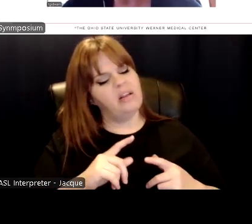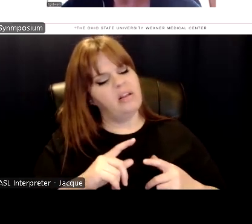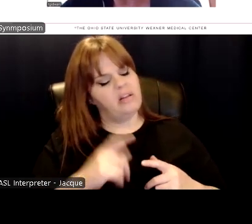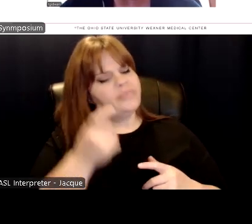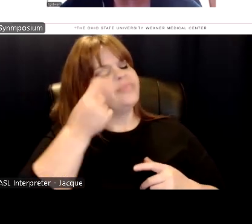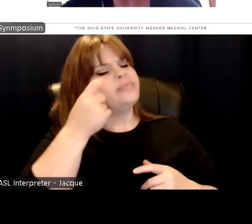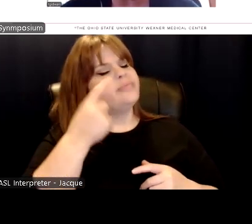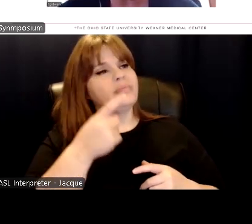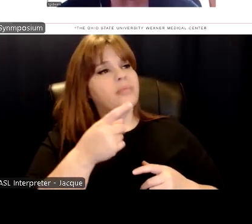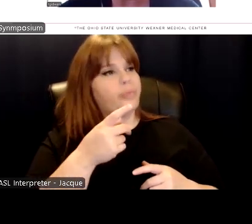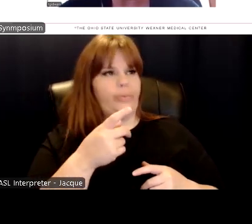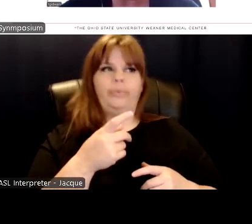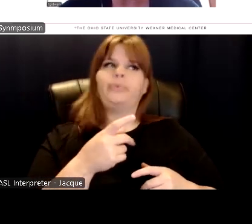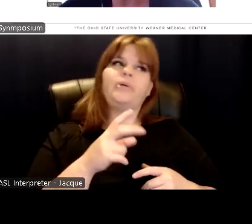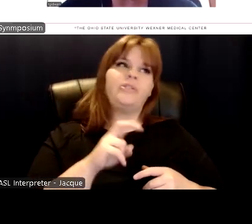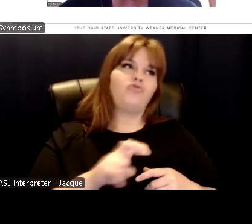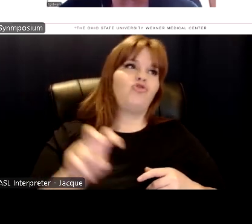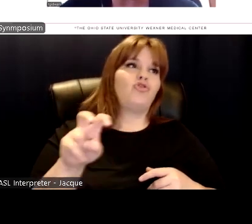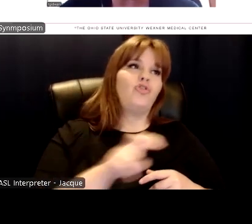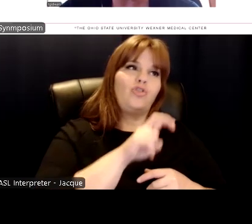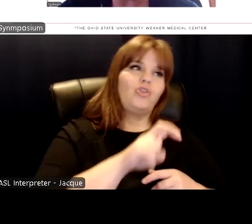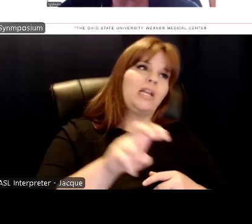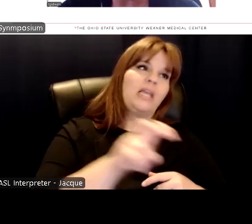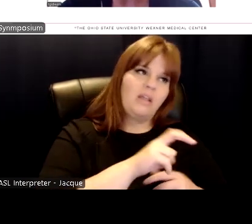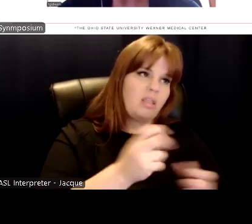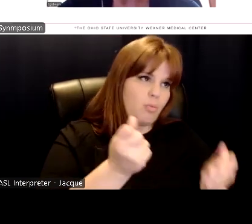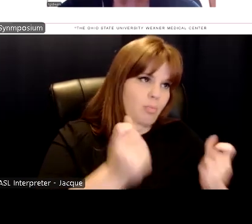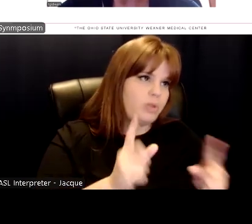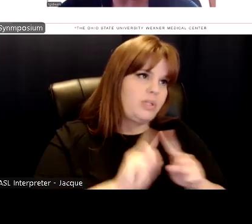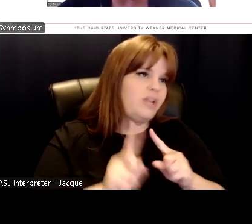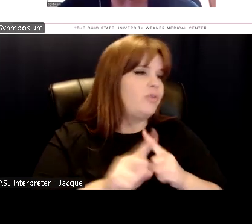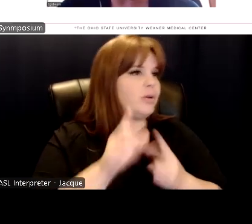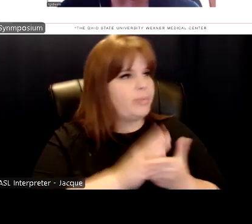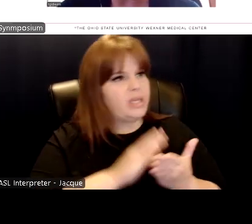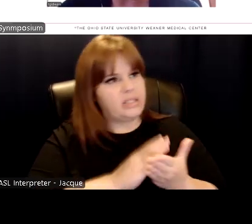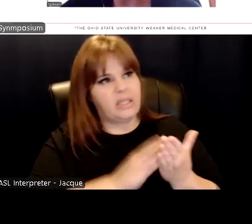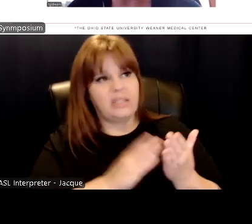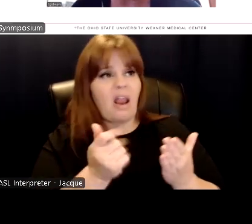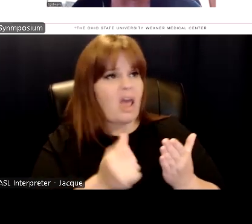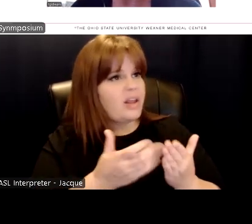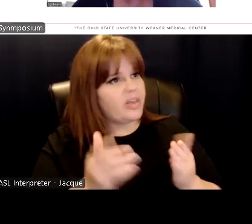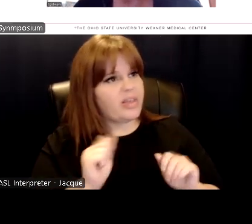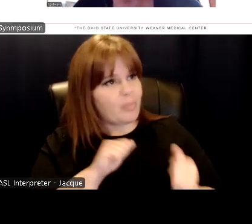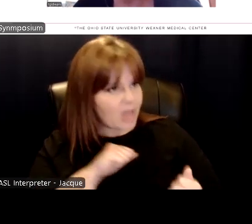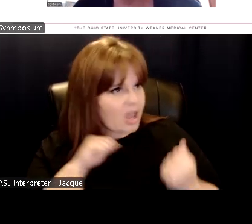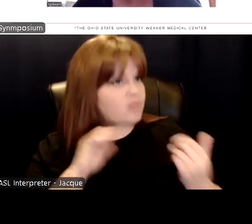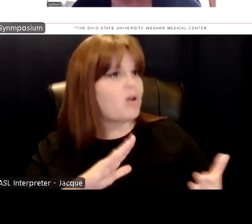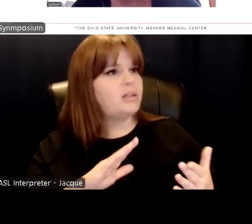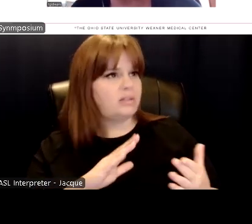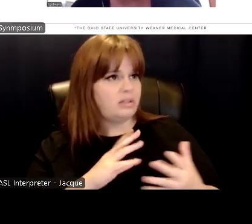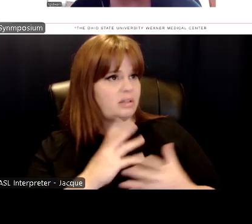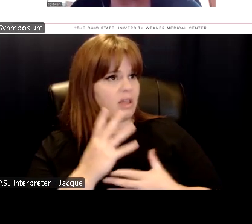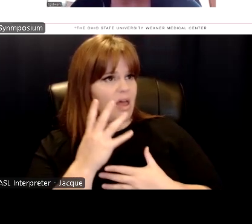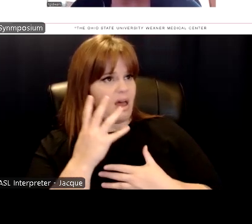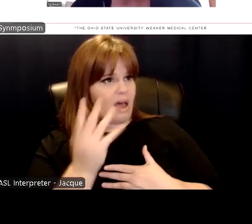understand that it's a journey. There are multiple pieces to it, and anything that can be addressed that is outside of